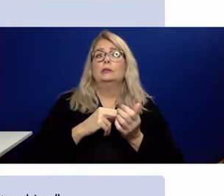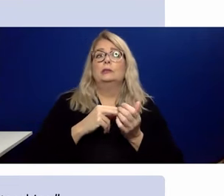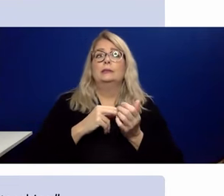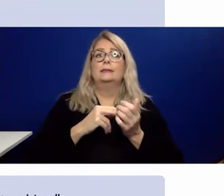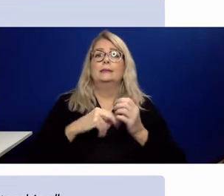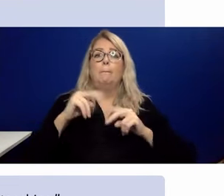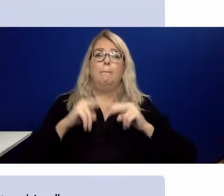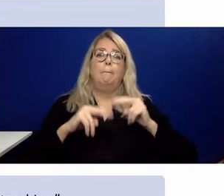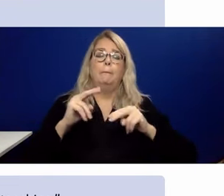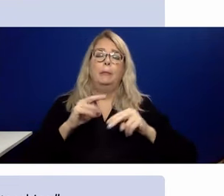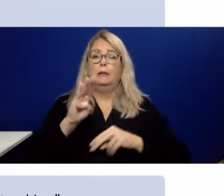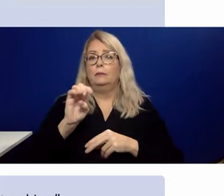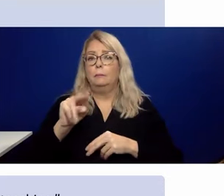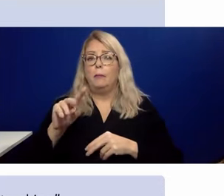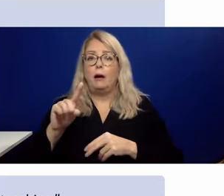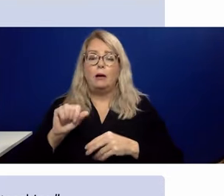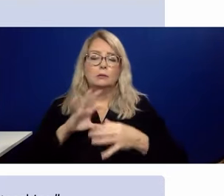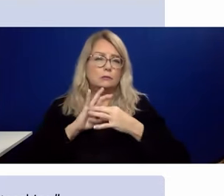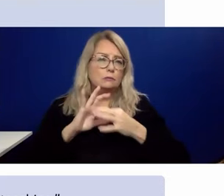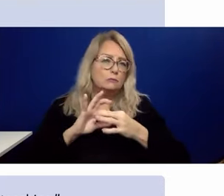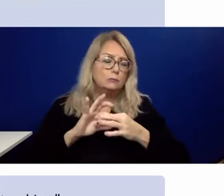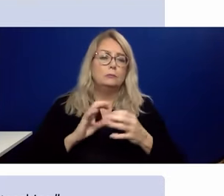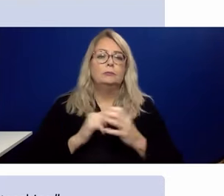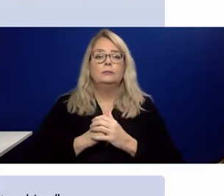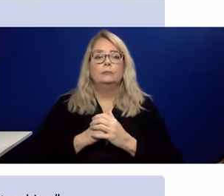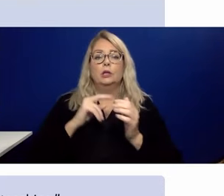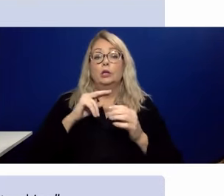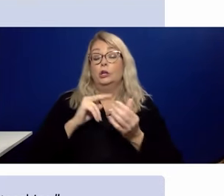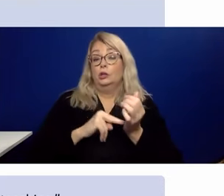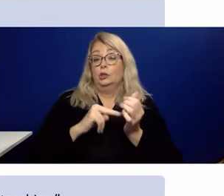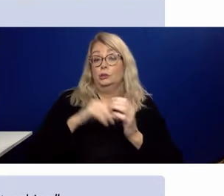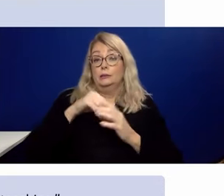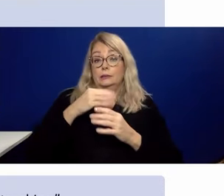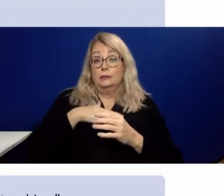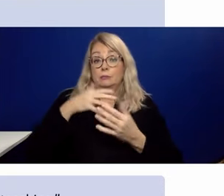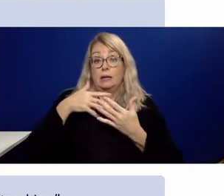These nurses in my study built bonds